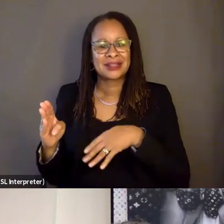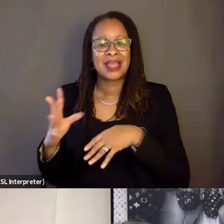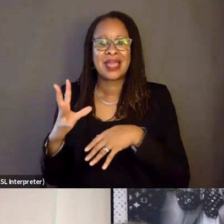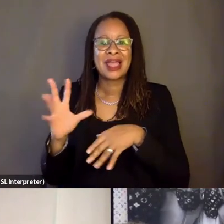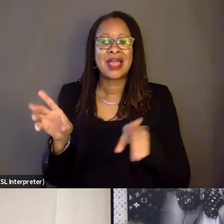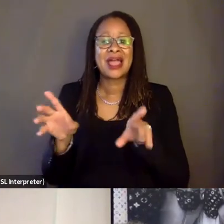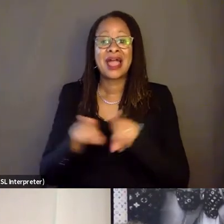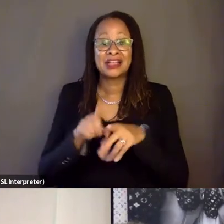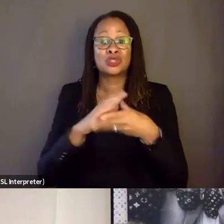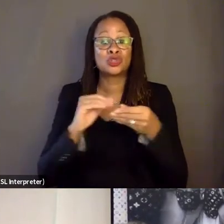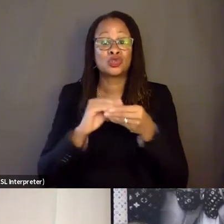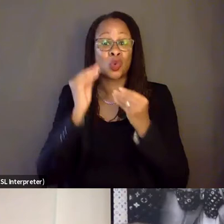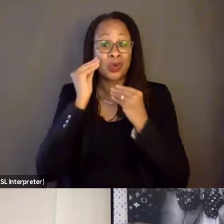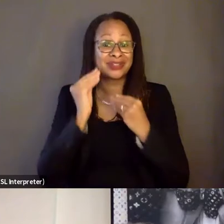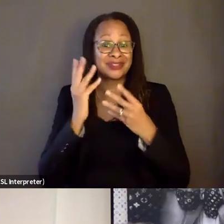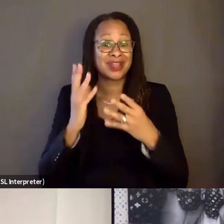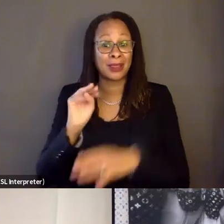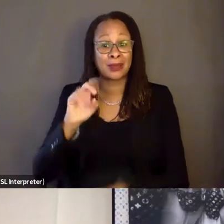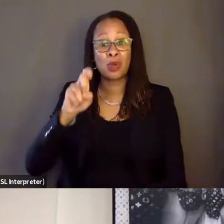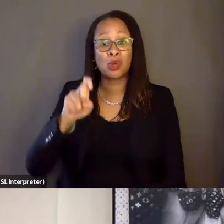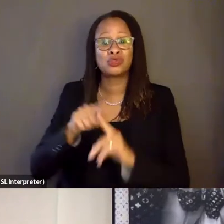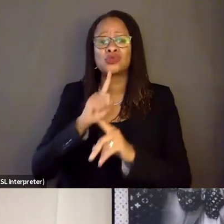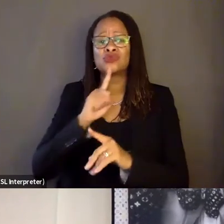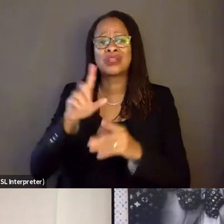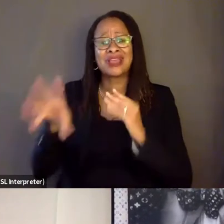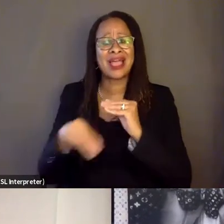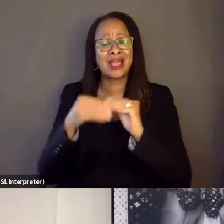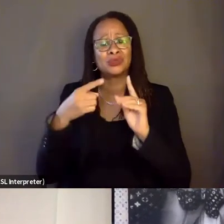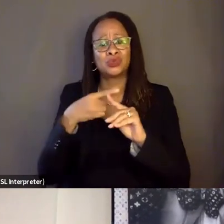storytelling mode that to really enhance these